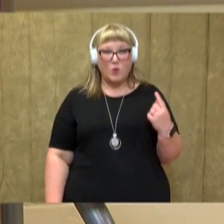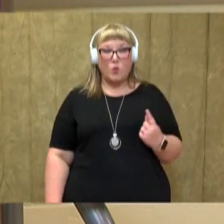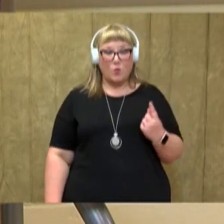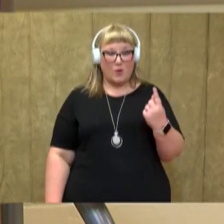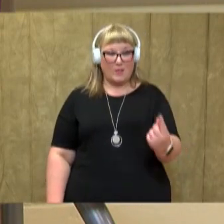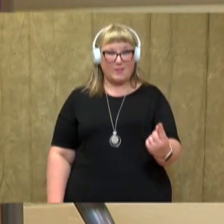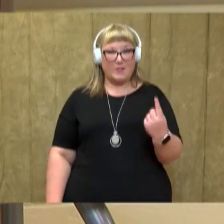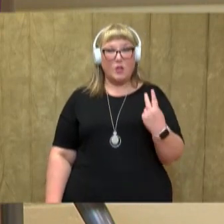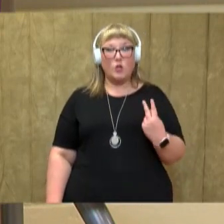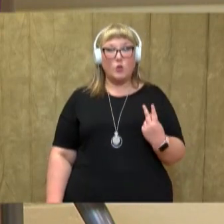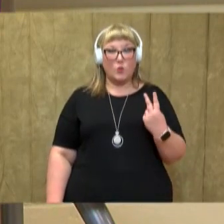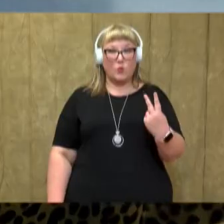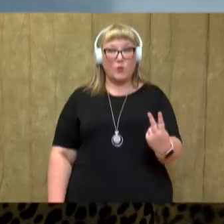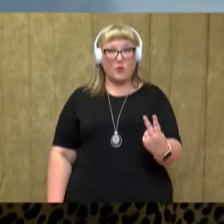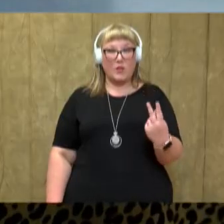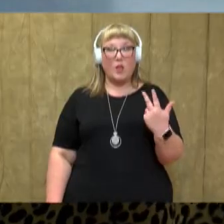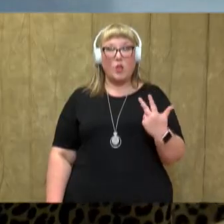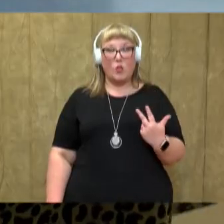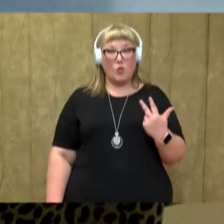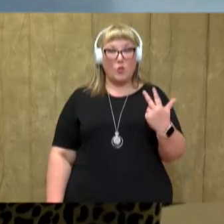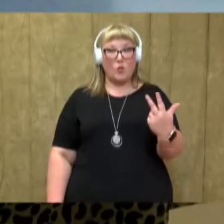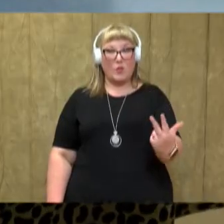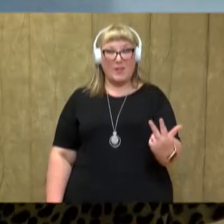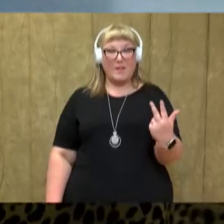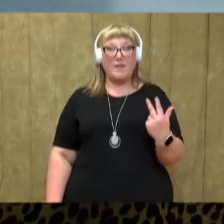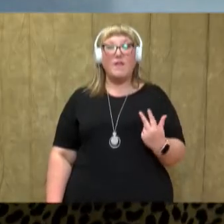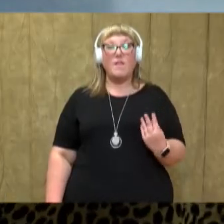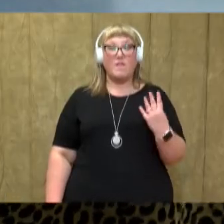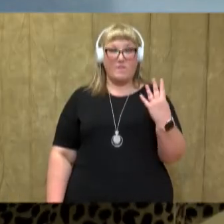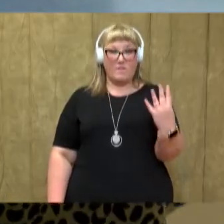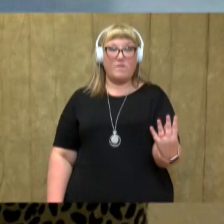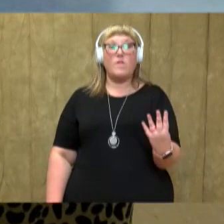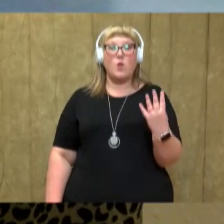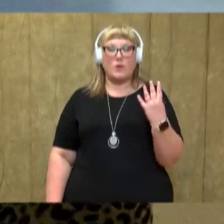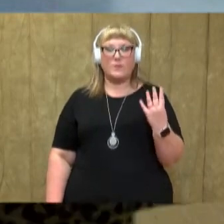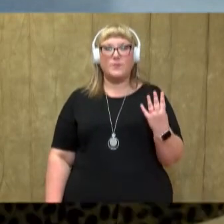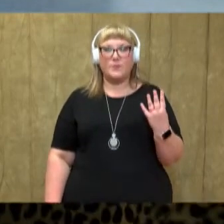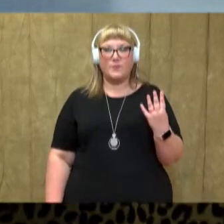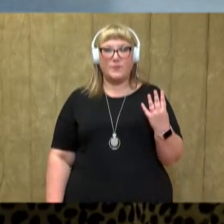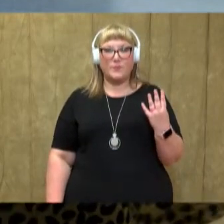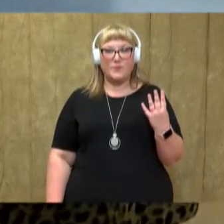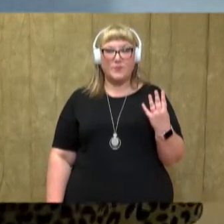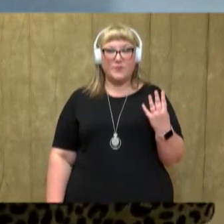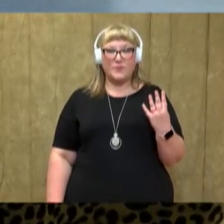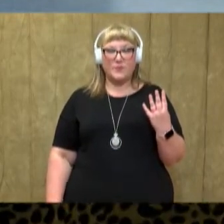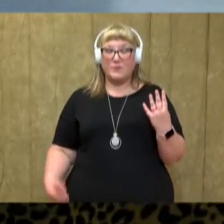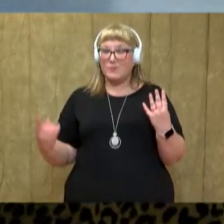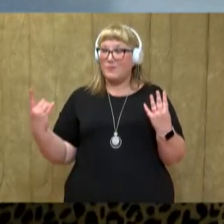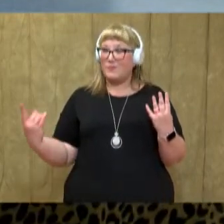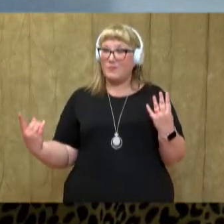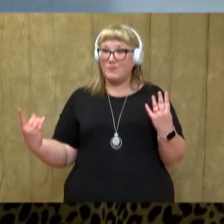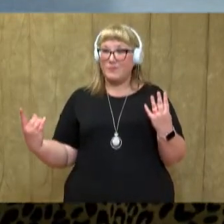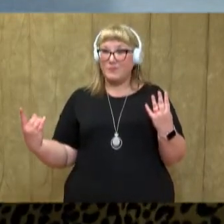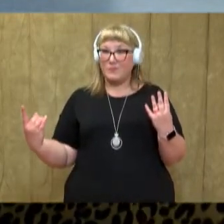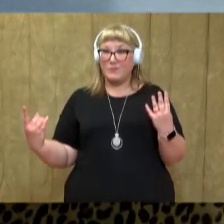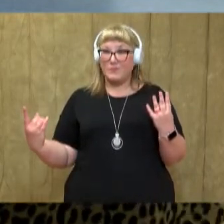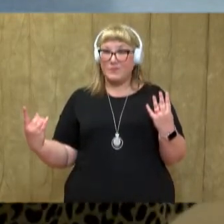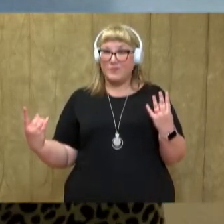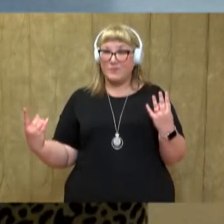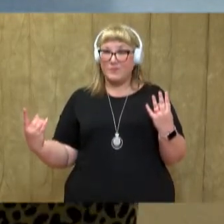1, 2, 3, 4. Awesome job. And then I need to